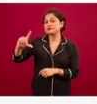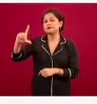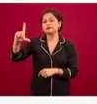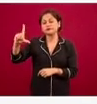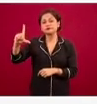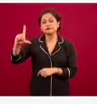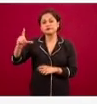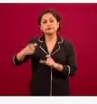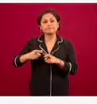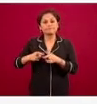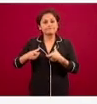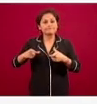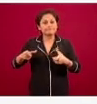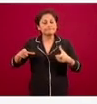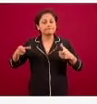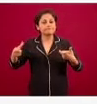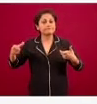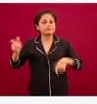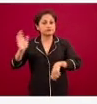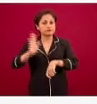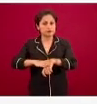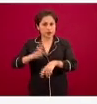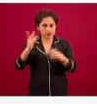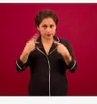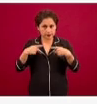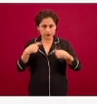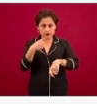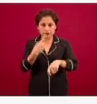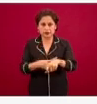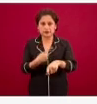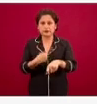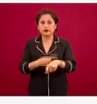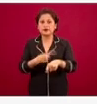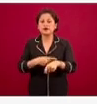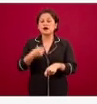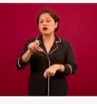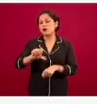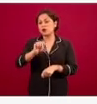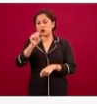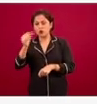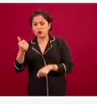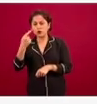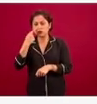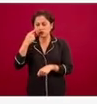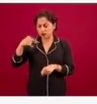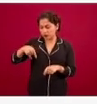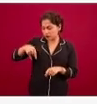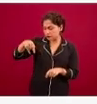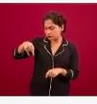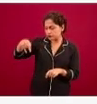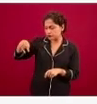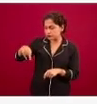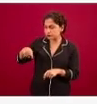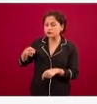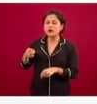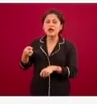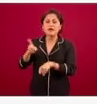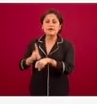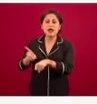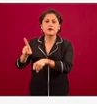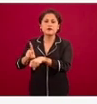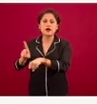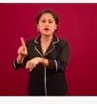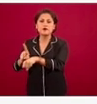3,181 cases. So of course we are accumulated an ever greater number of cases, and